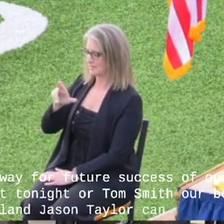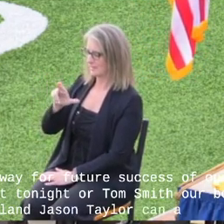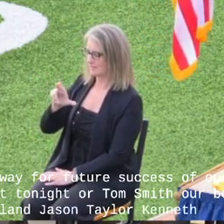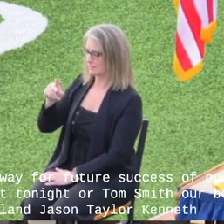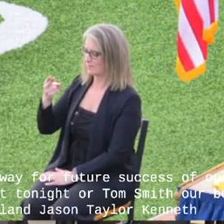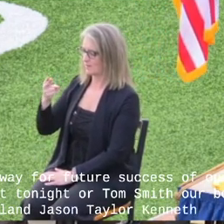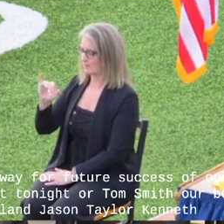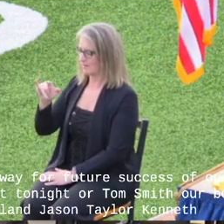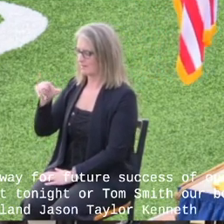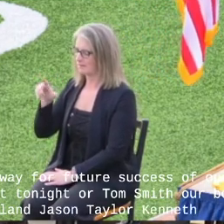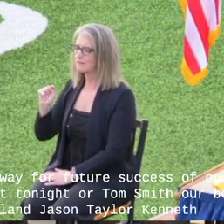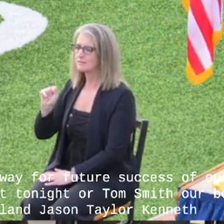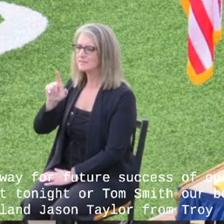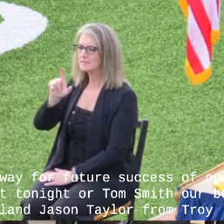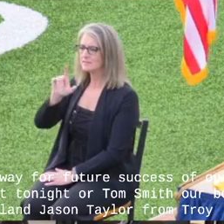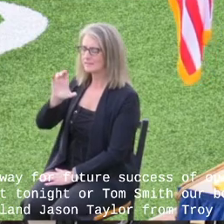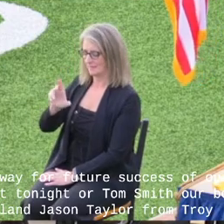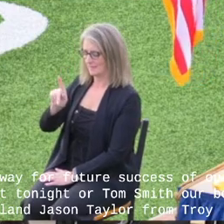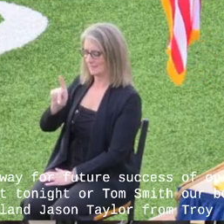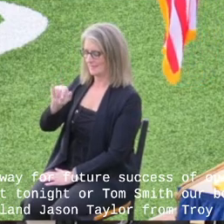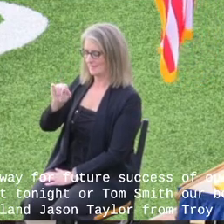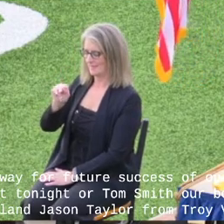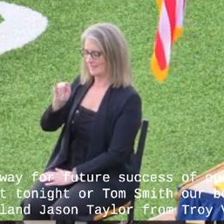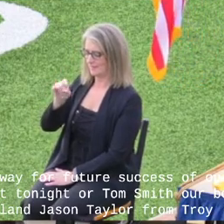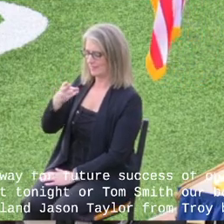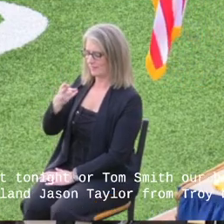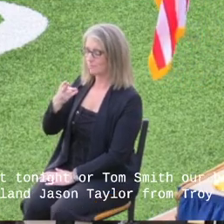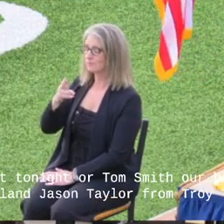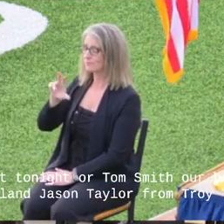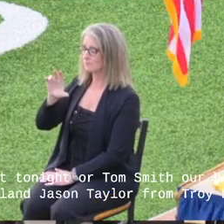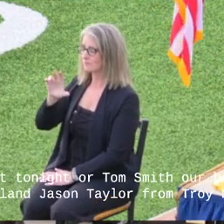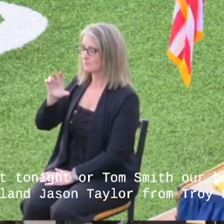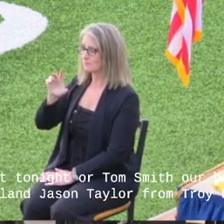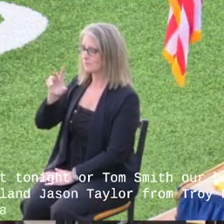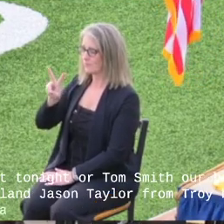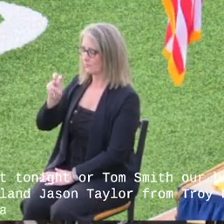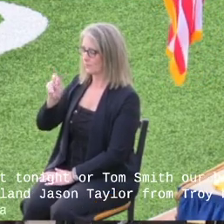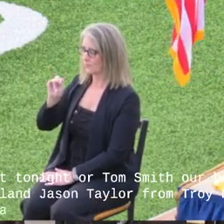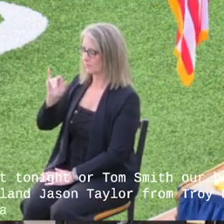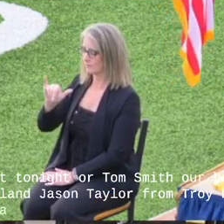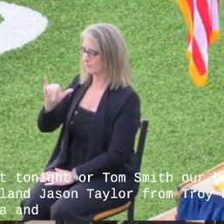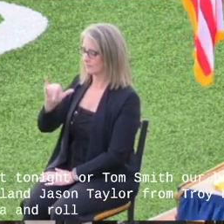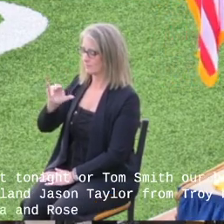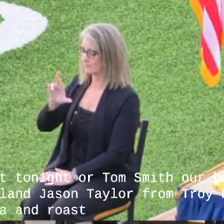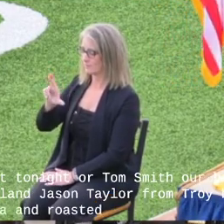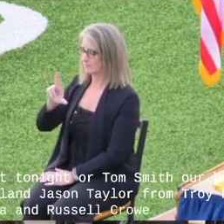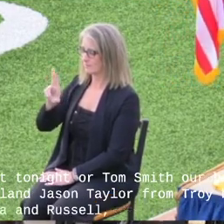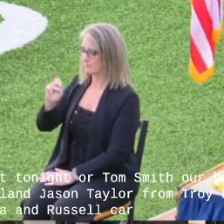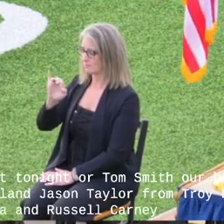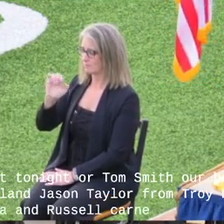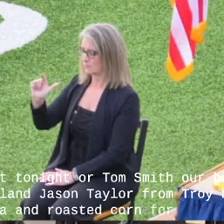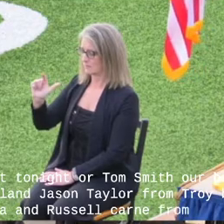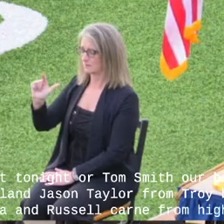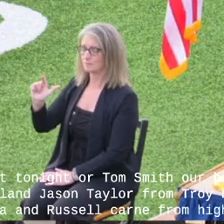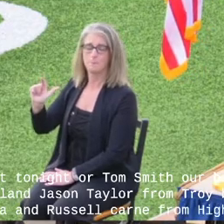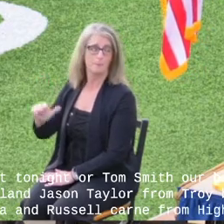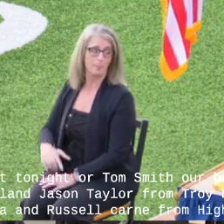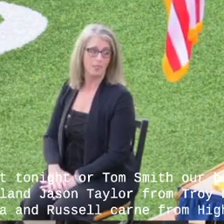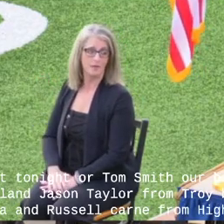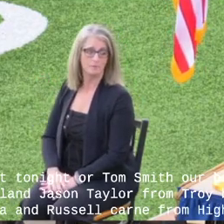Kenneth Huss from Troy, Vernie Coy from Wathena, and Russell Karn from